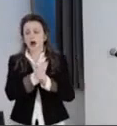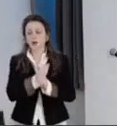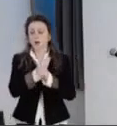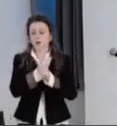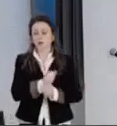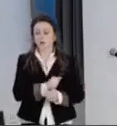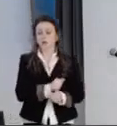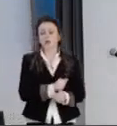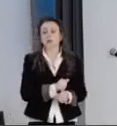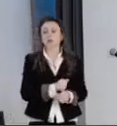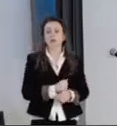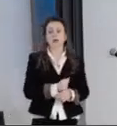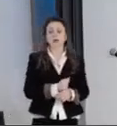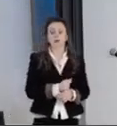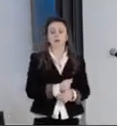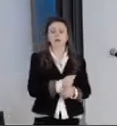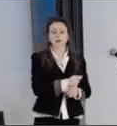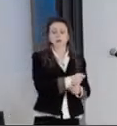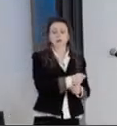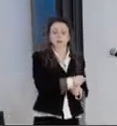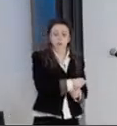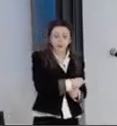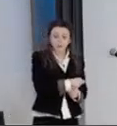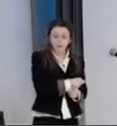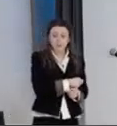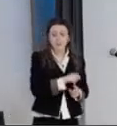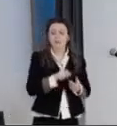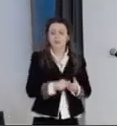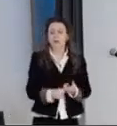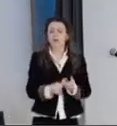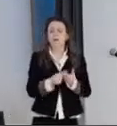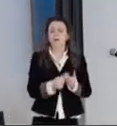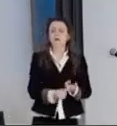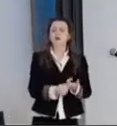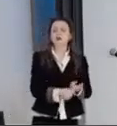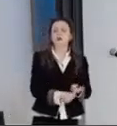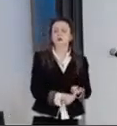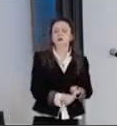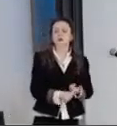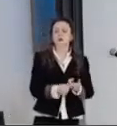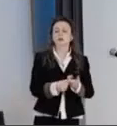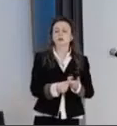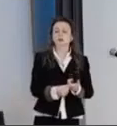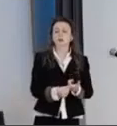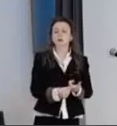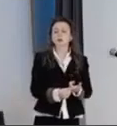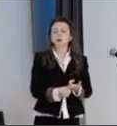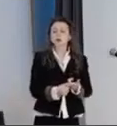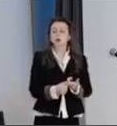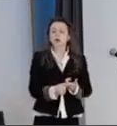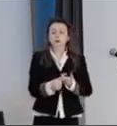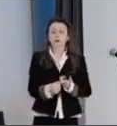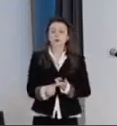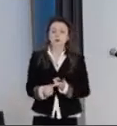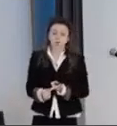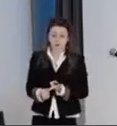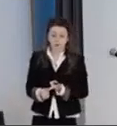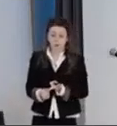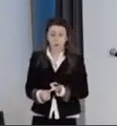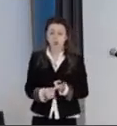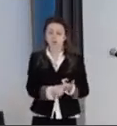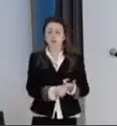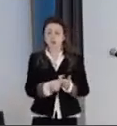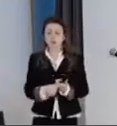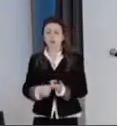appreciate it under descriptions such as being carefully designed by man. And secondly, appreciation of it under descriptions which are false of